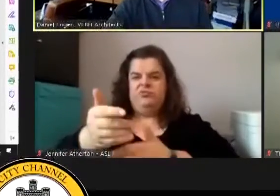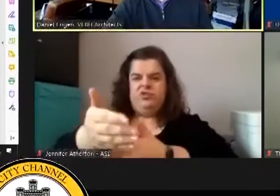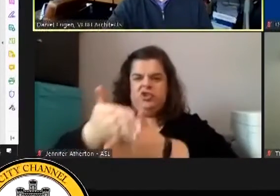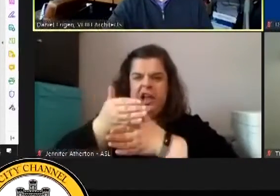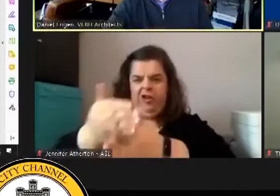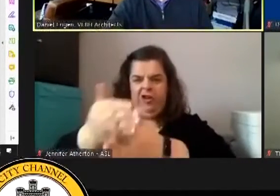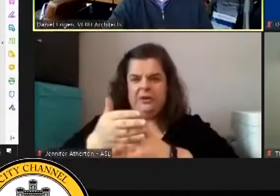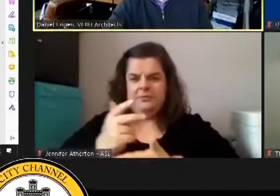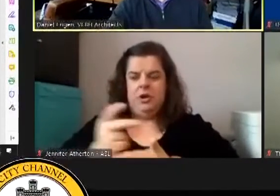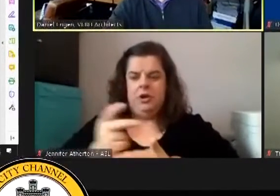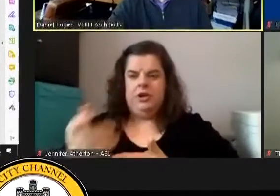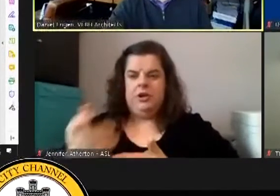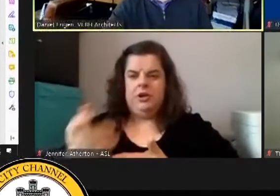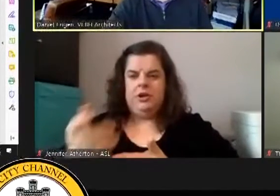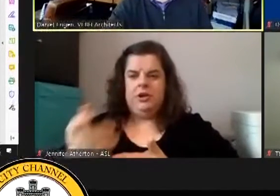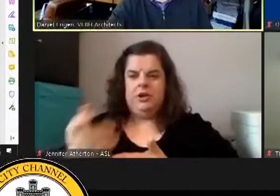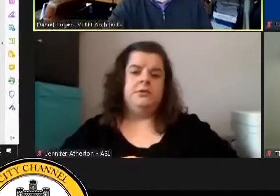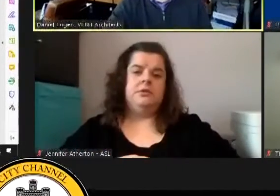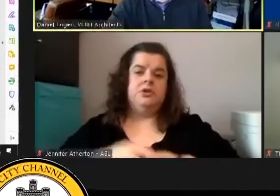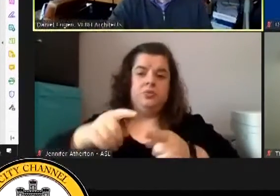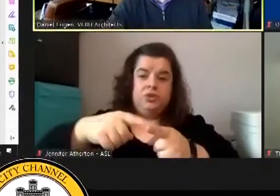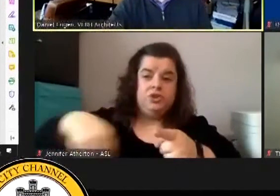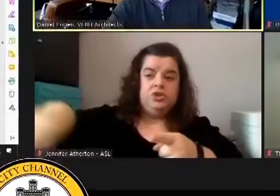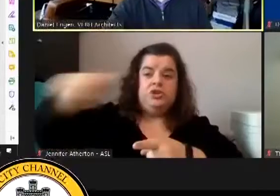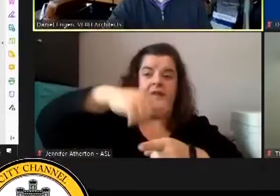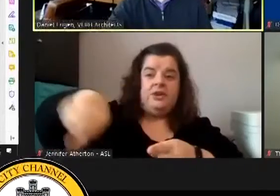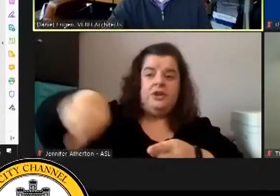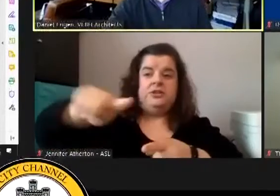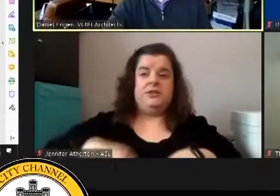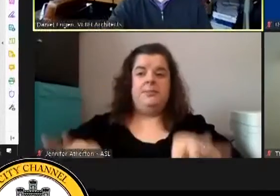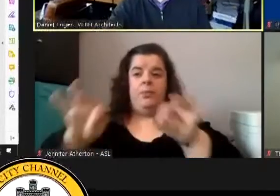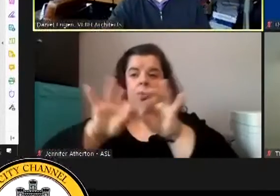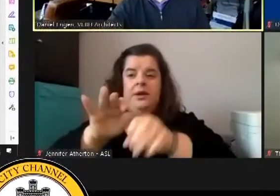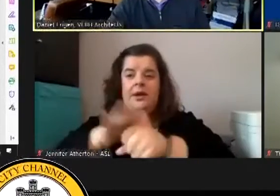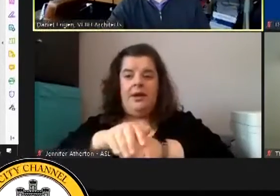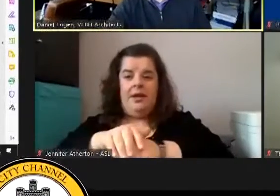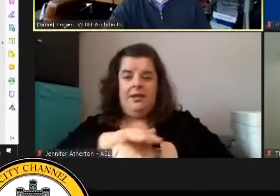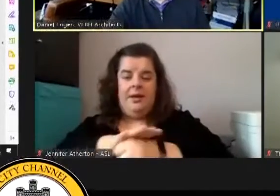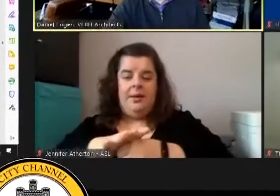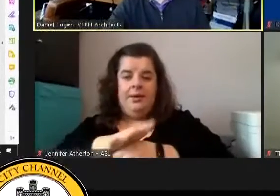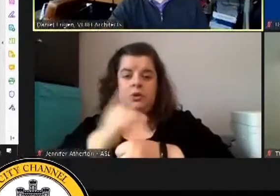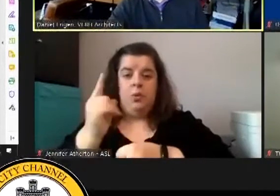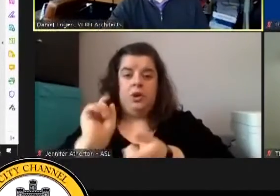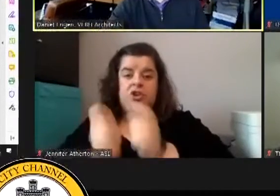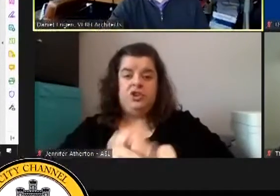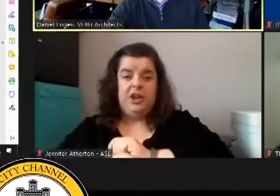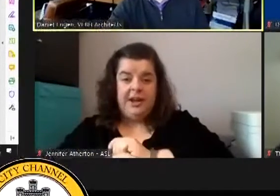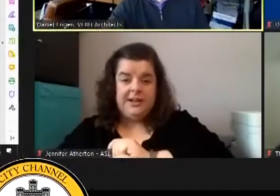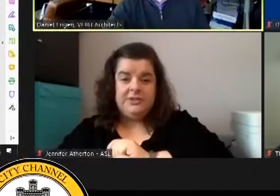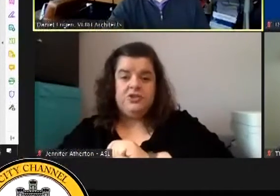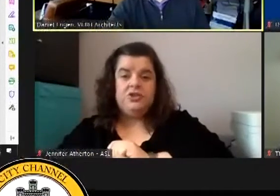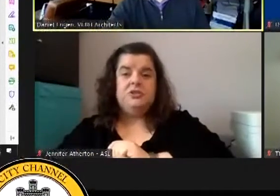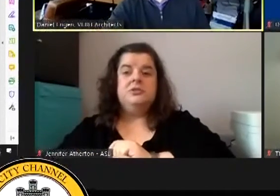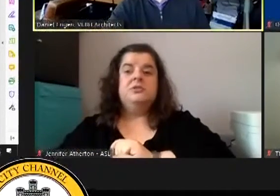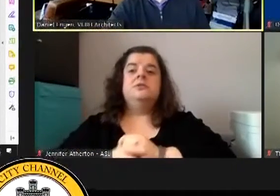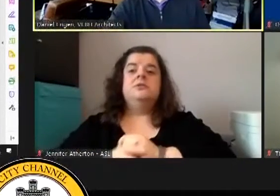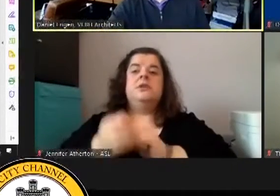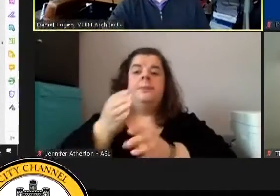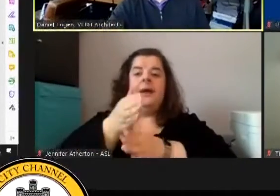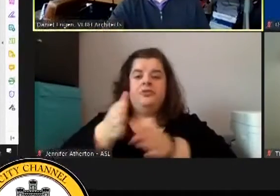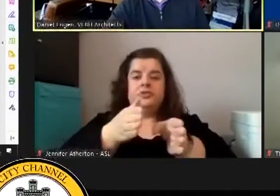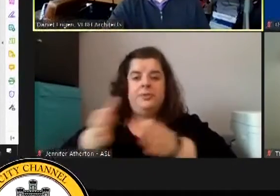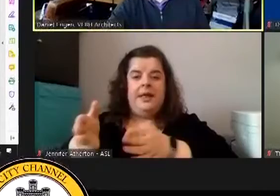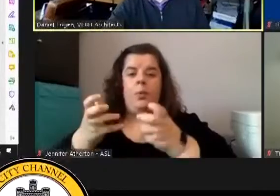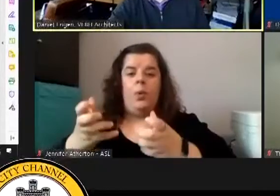So circulation is really important on the campus. One of the changes that the master plan ultimately would like to make is to make a loop road through